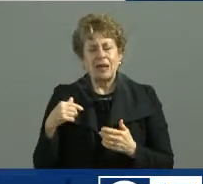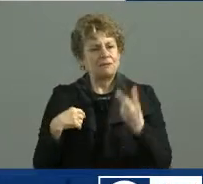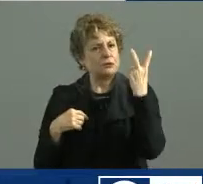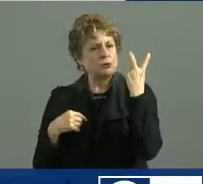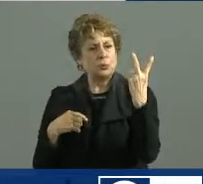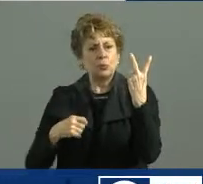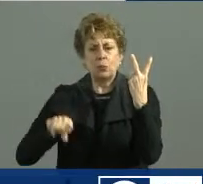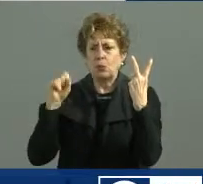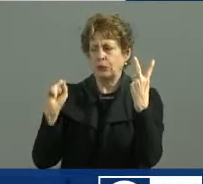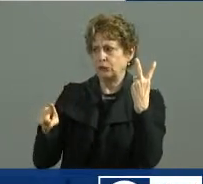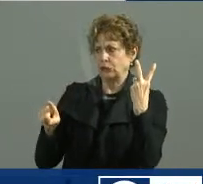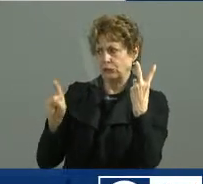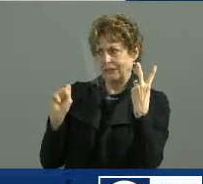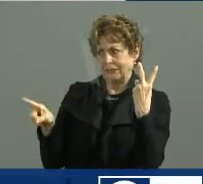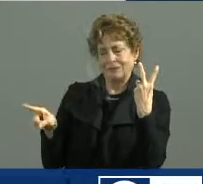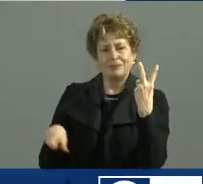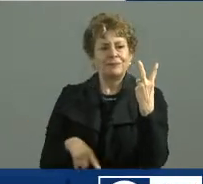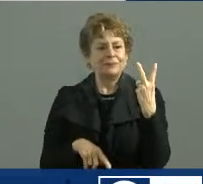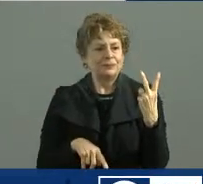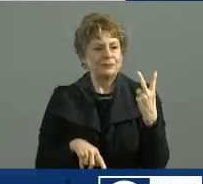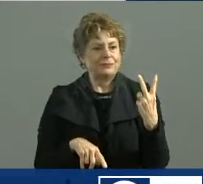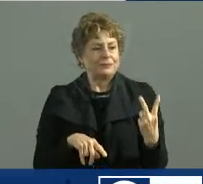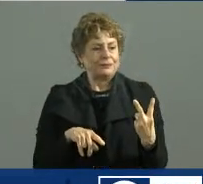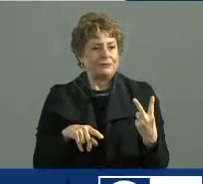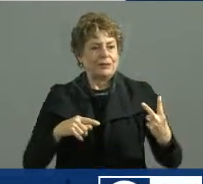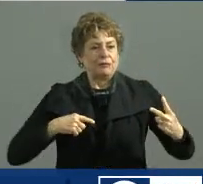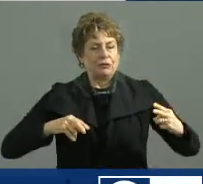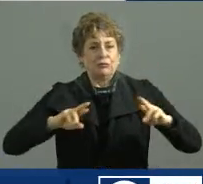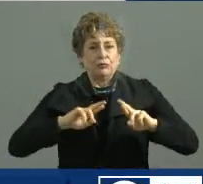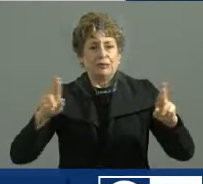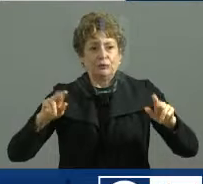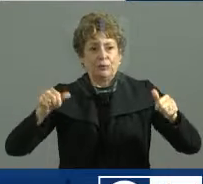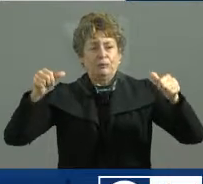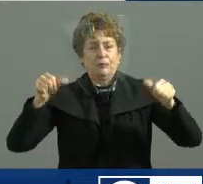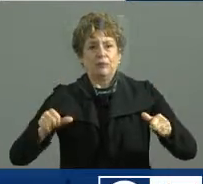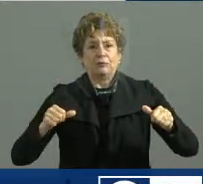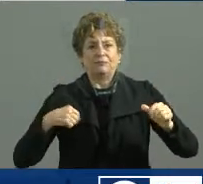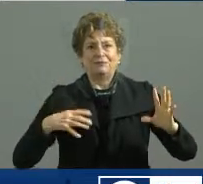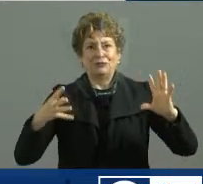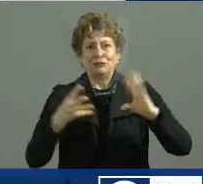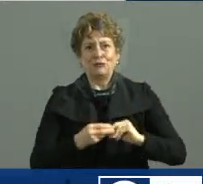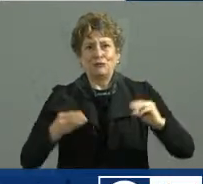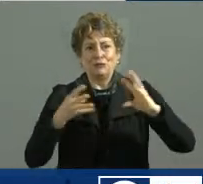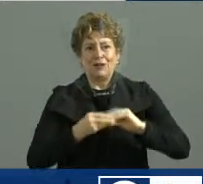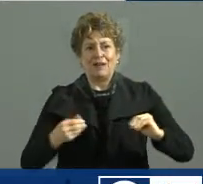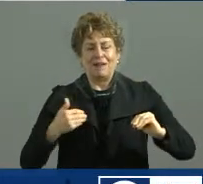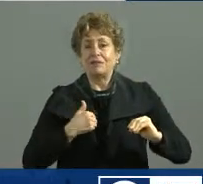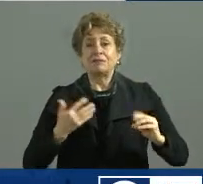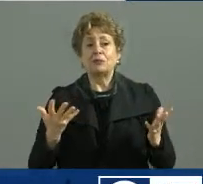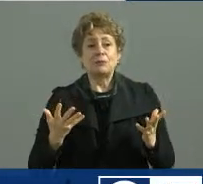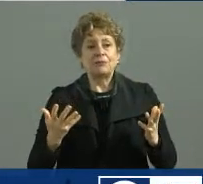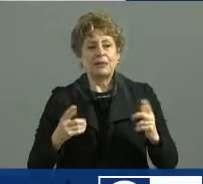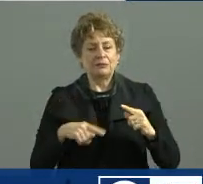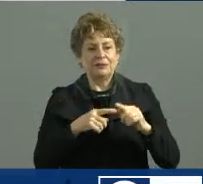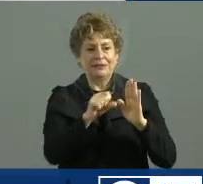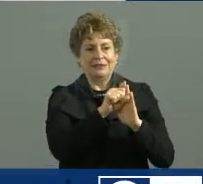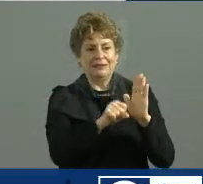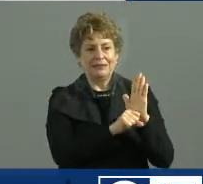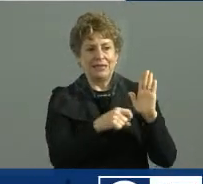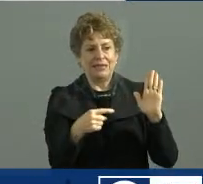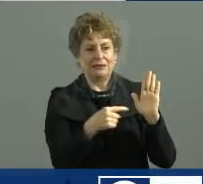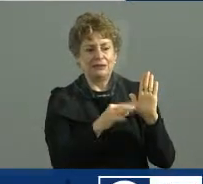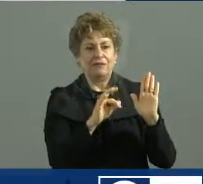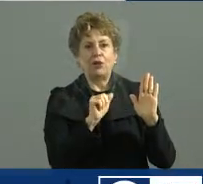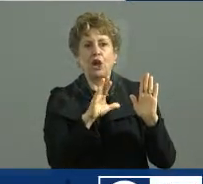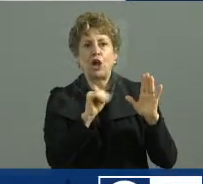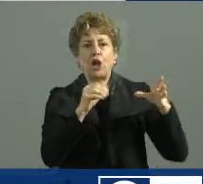about to post this story talking about the State Farm event. And I know